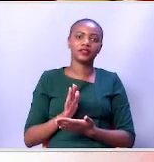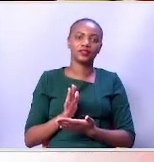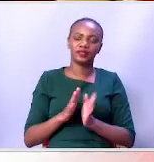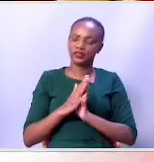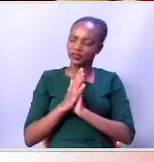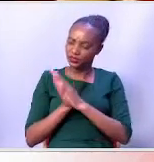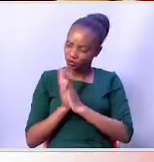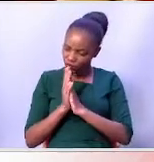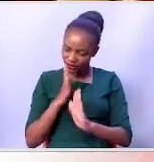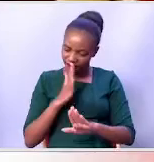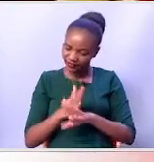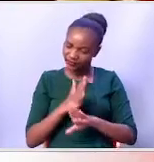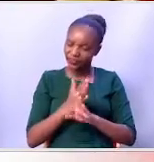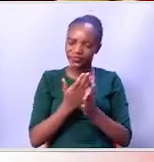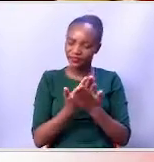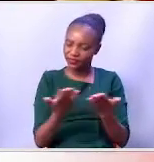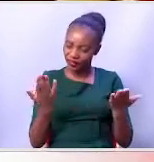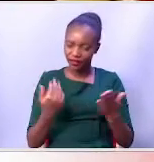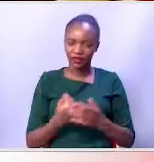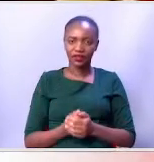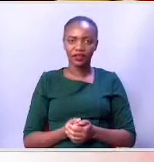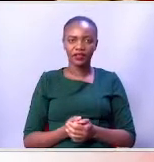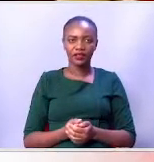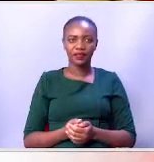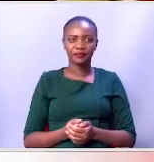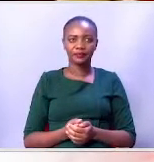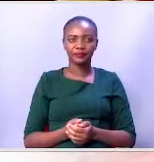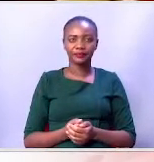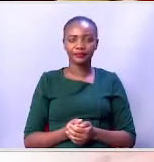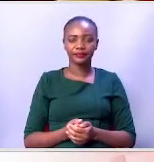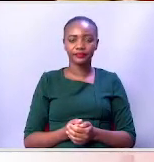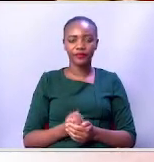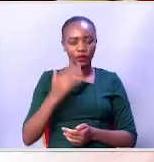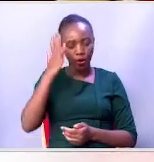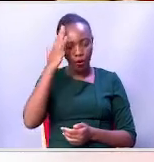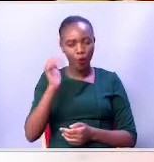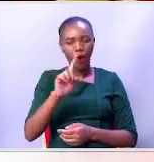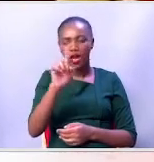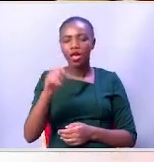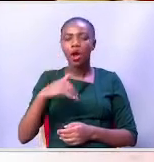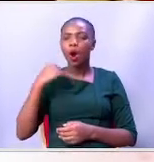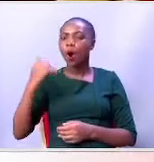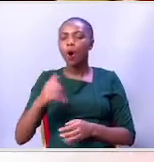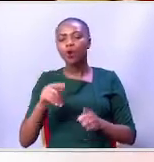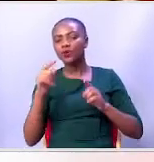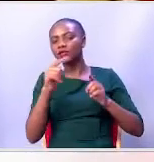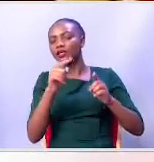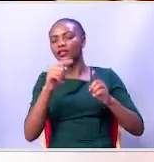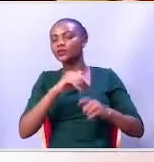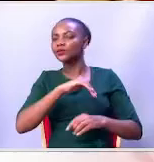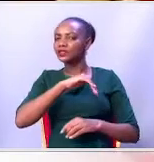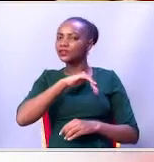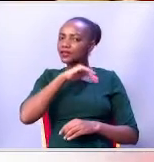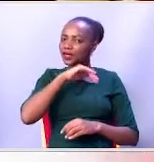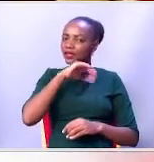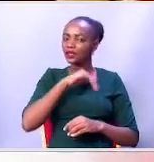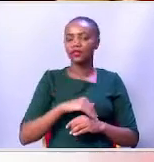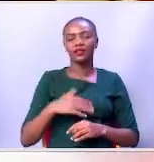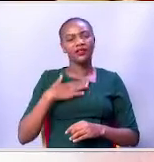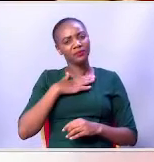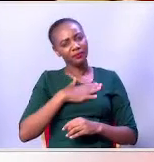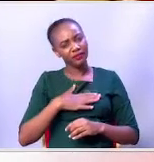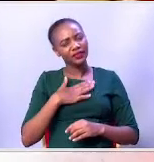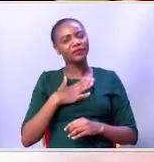kwa kusaja. Ikifika jioni, wanaenda kule sibuwe. I want to urge some of my colleagues, some of these young